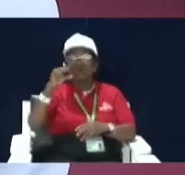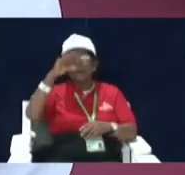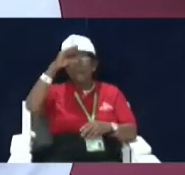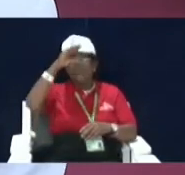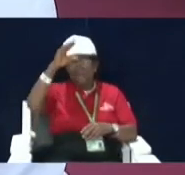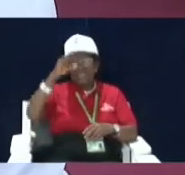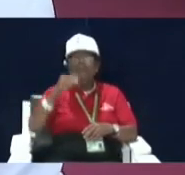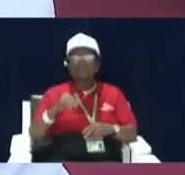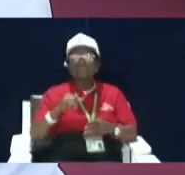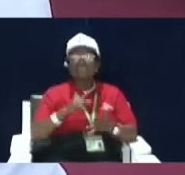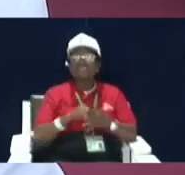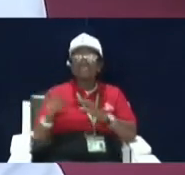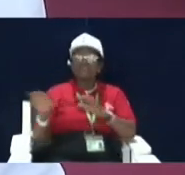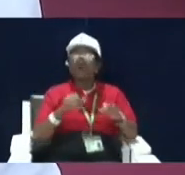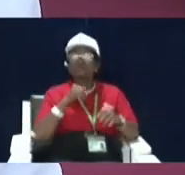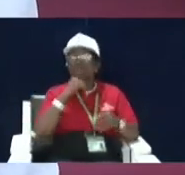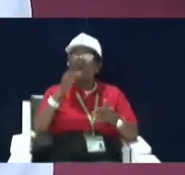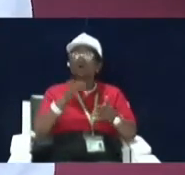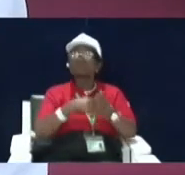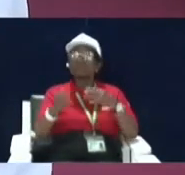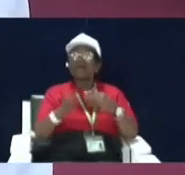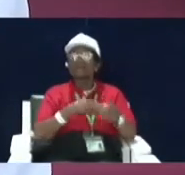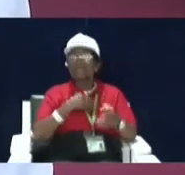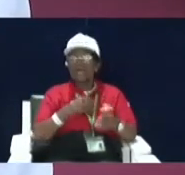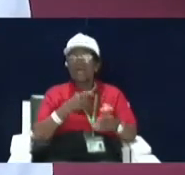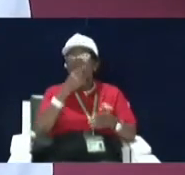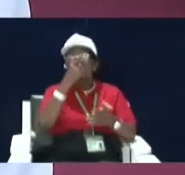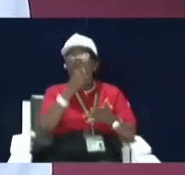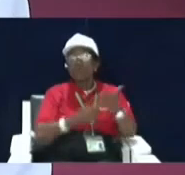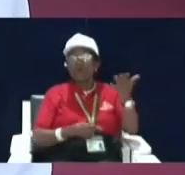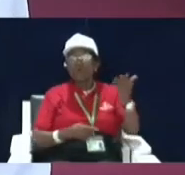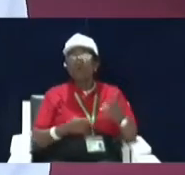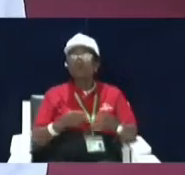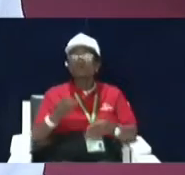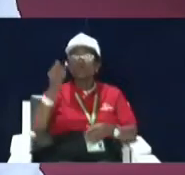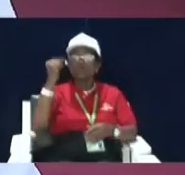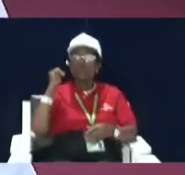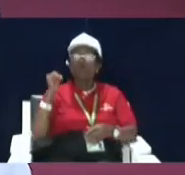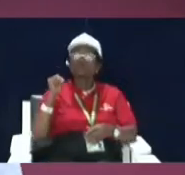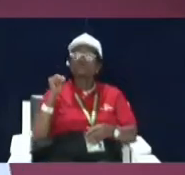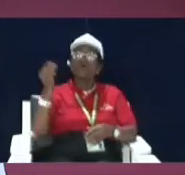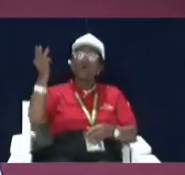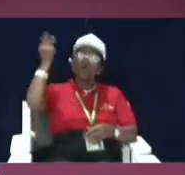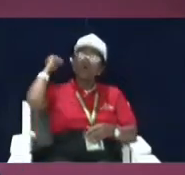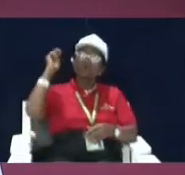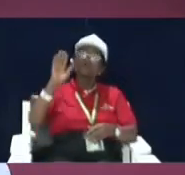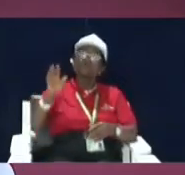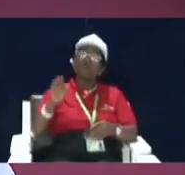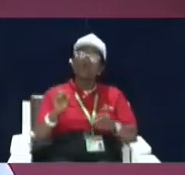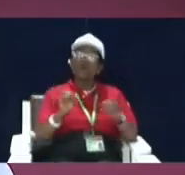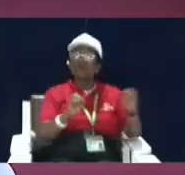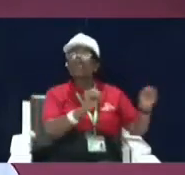It doesn't matter what was your original destiny.